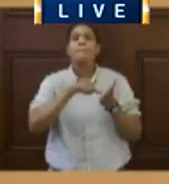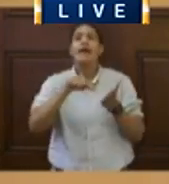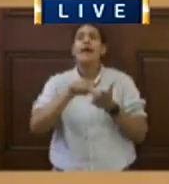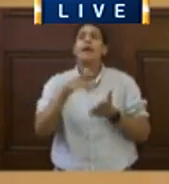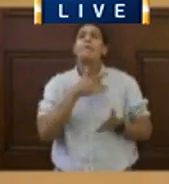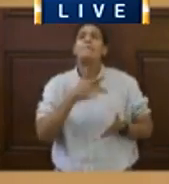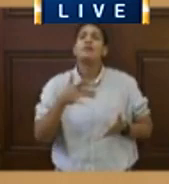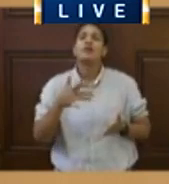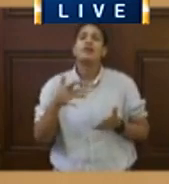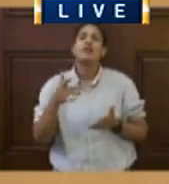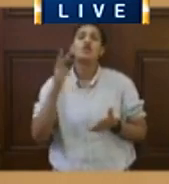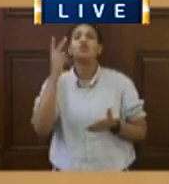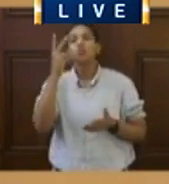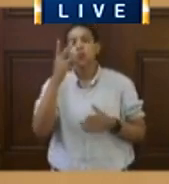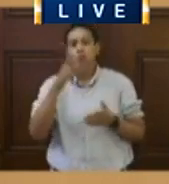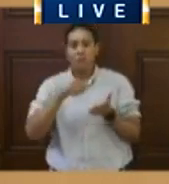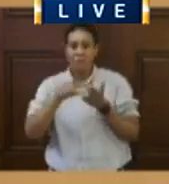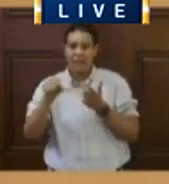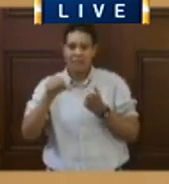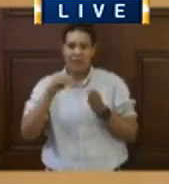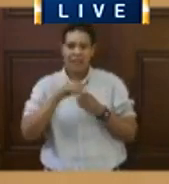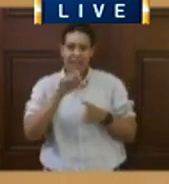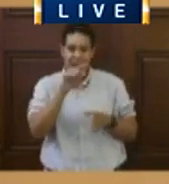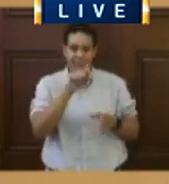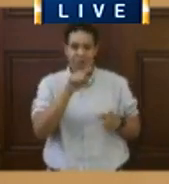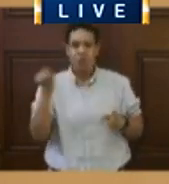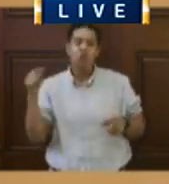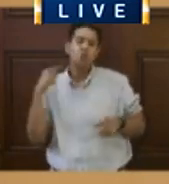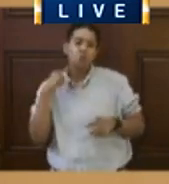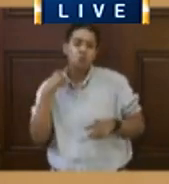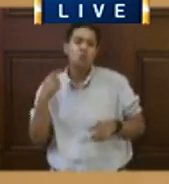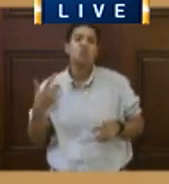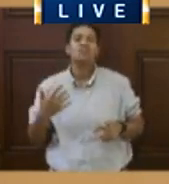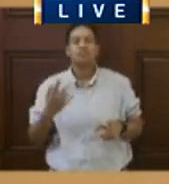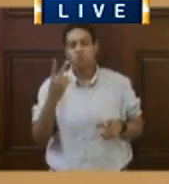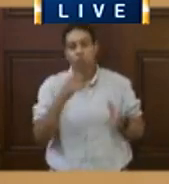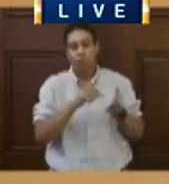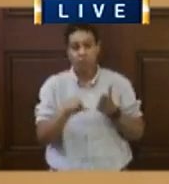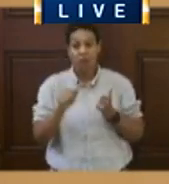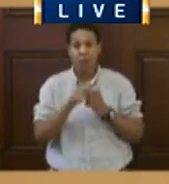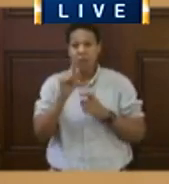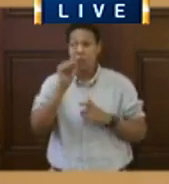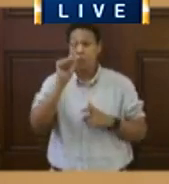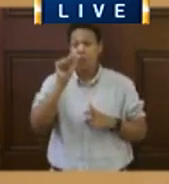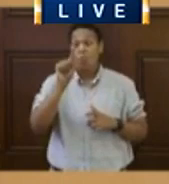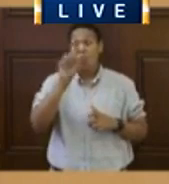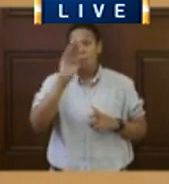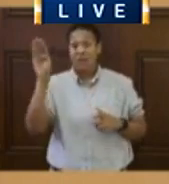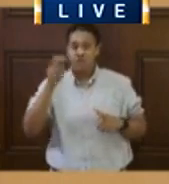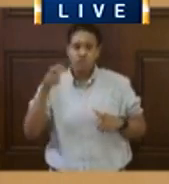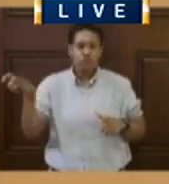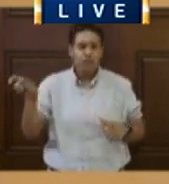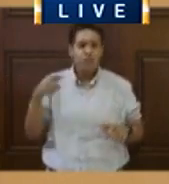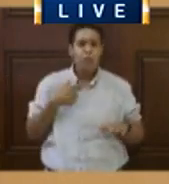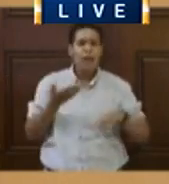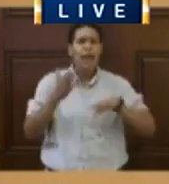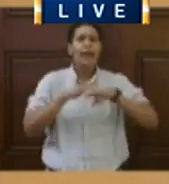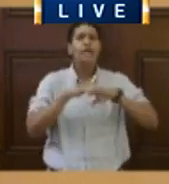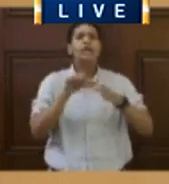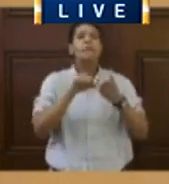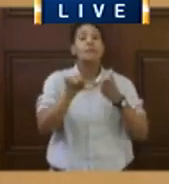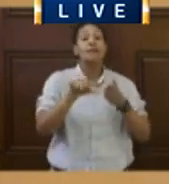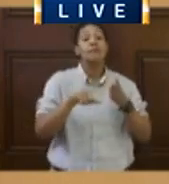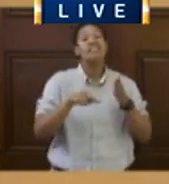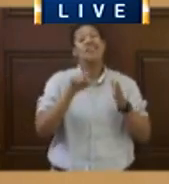There will be 2 payments in the period April to June. With this $1 billion transfer, we'll increase the number of payments between April and